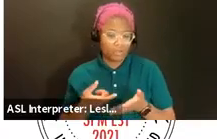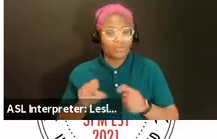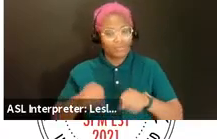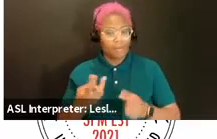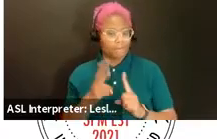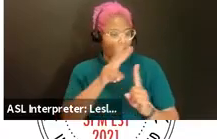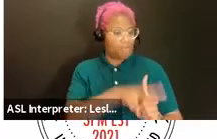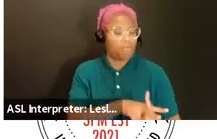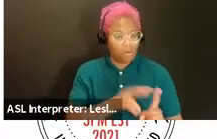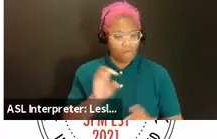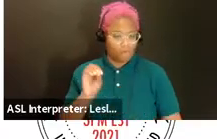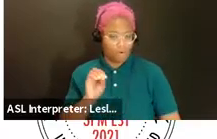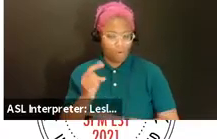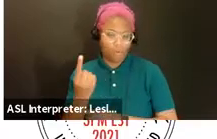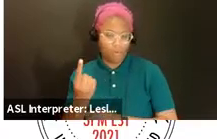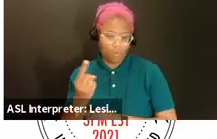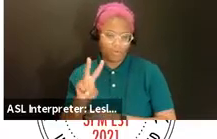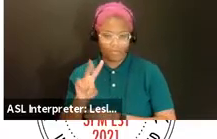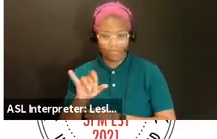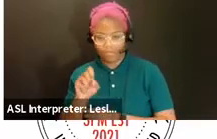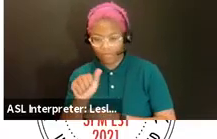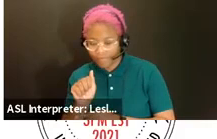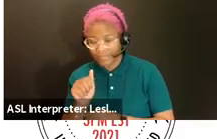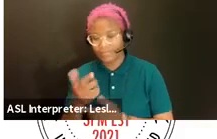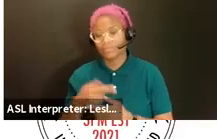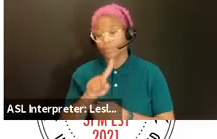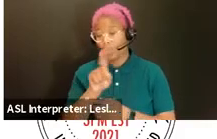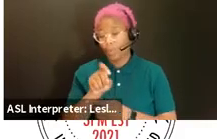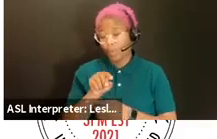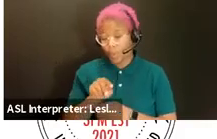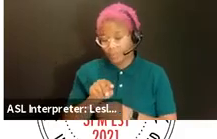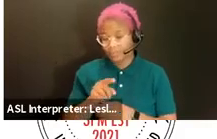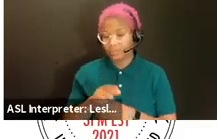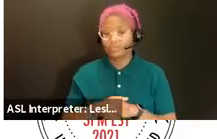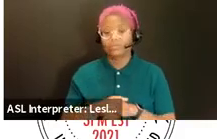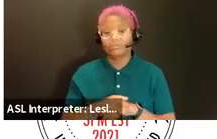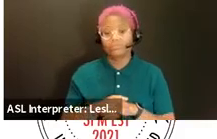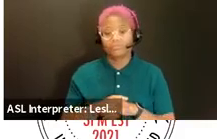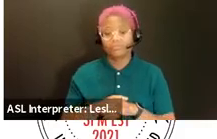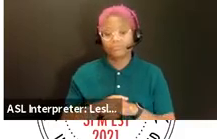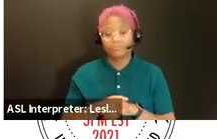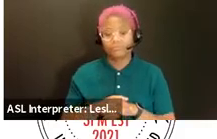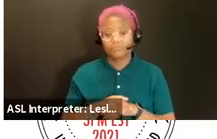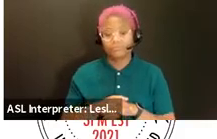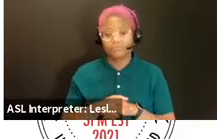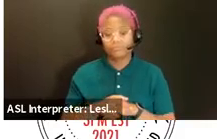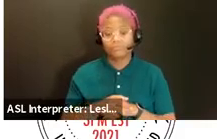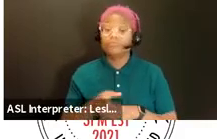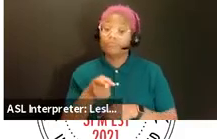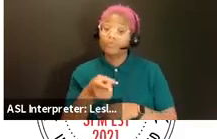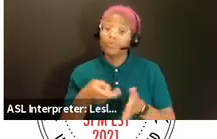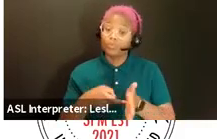visa. So the question really is, given that you have to